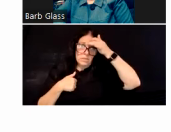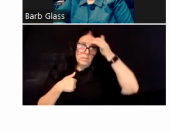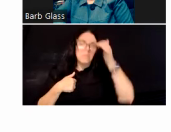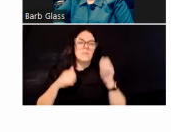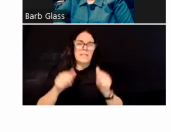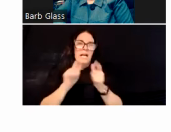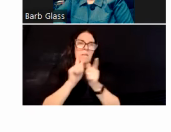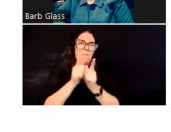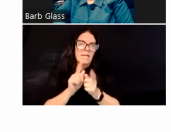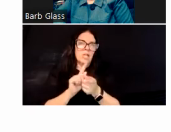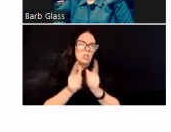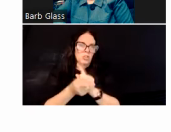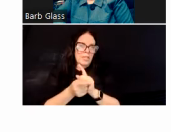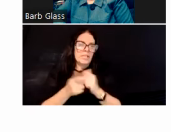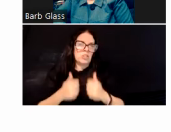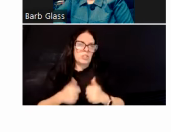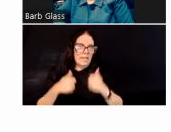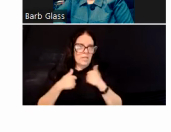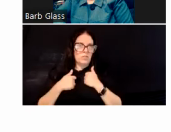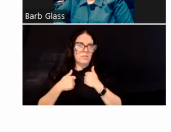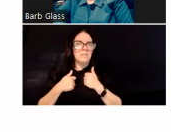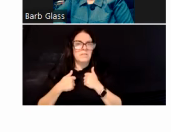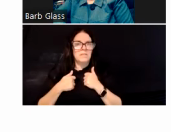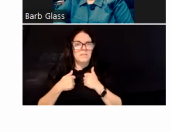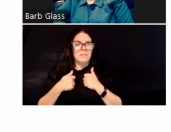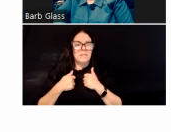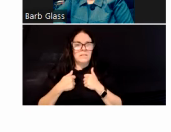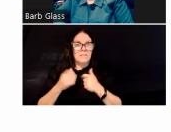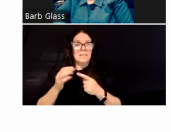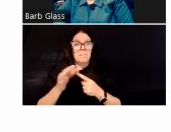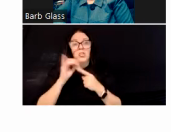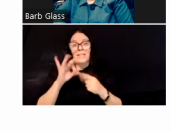or change an address, especially if their address